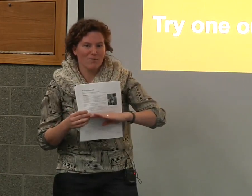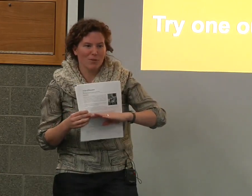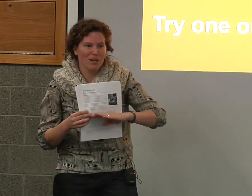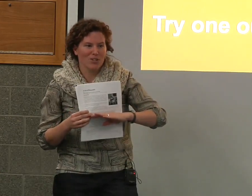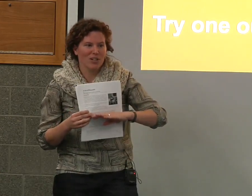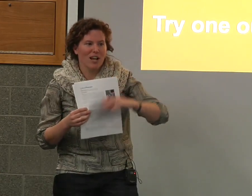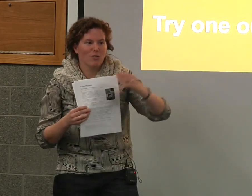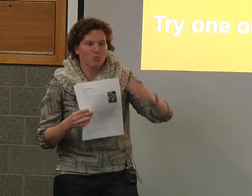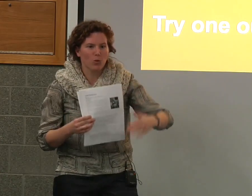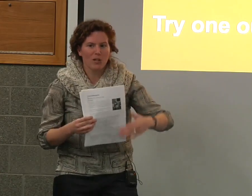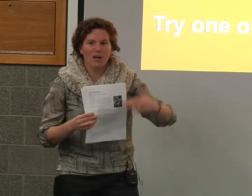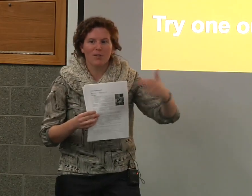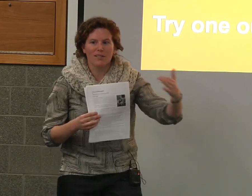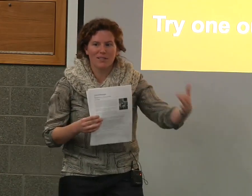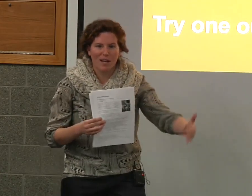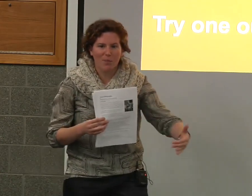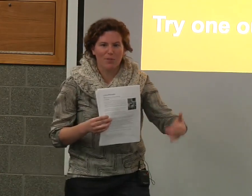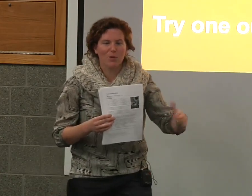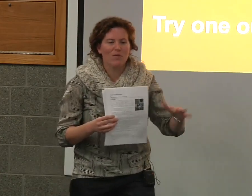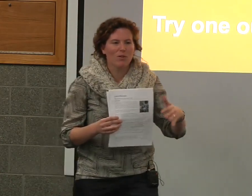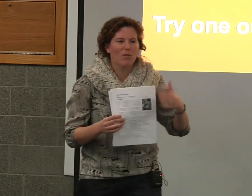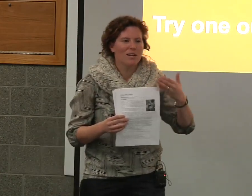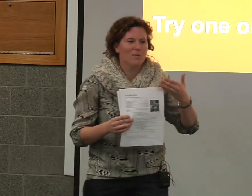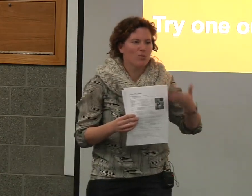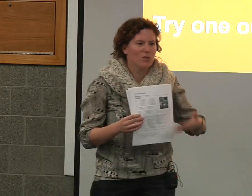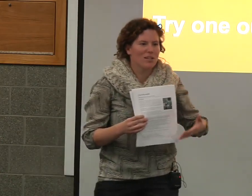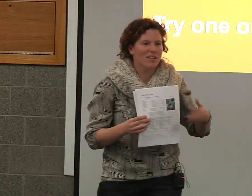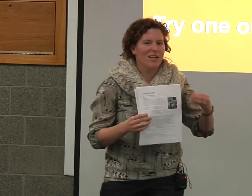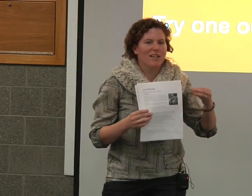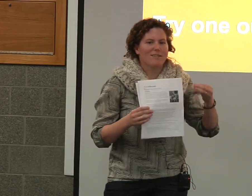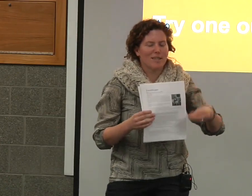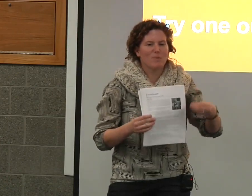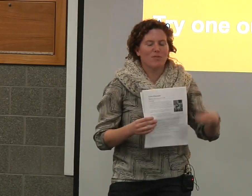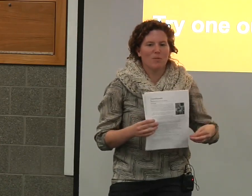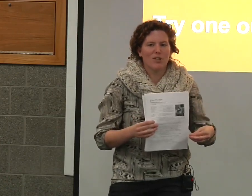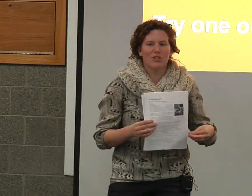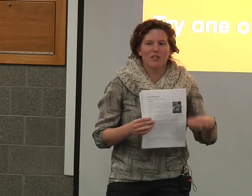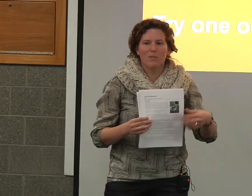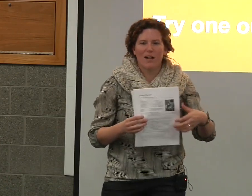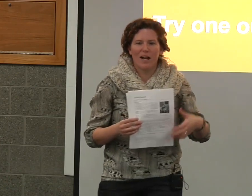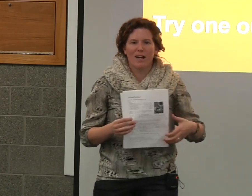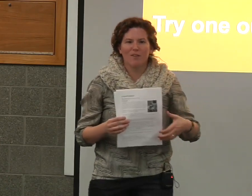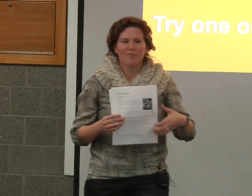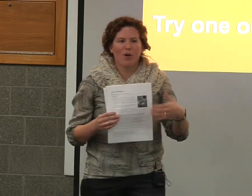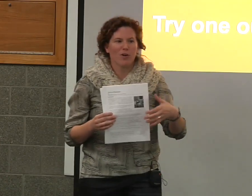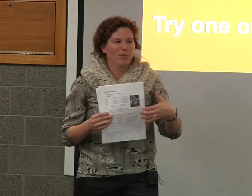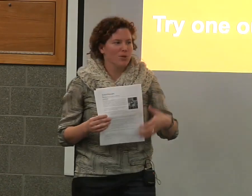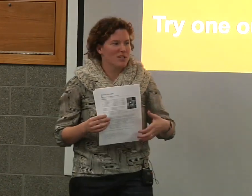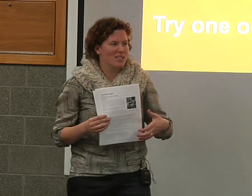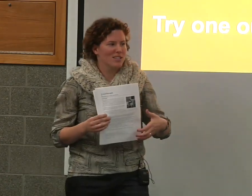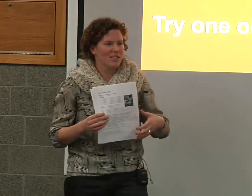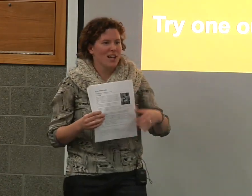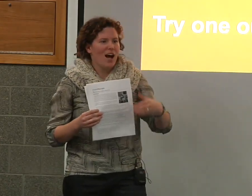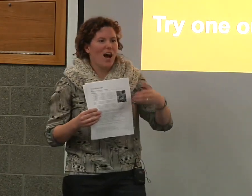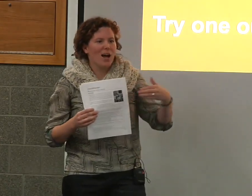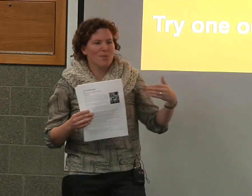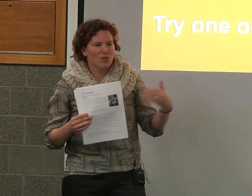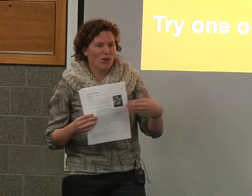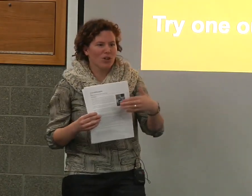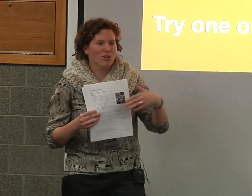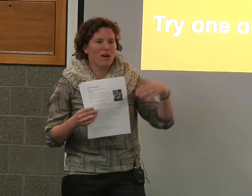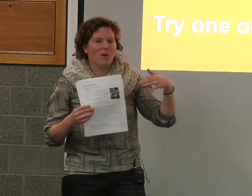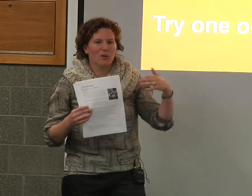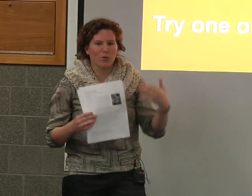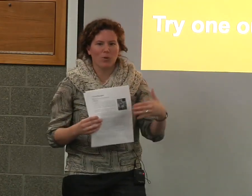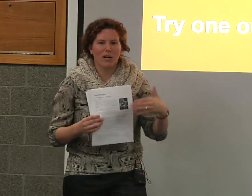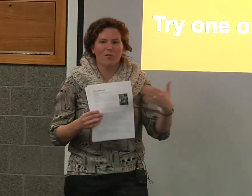give them the case information and I roll it out in steps. So even though I end up using the same information they might have already printed,